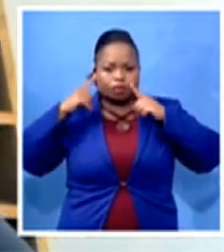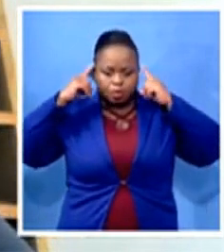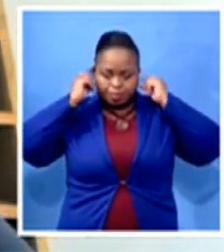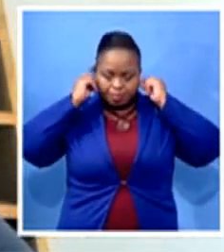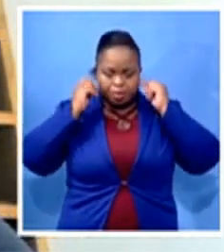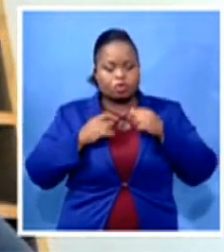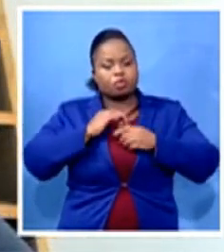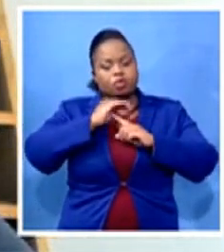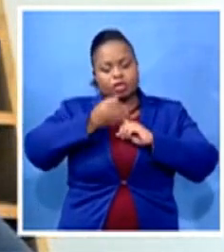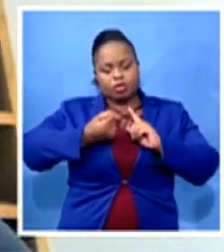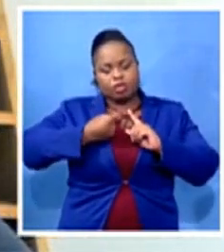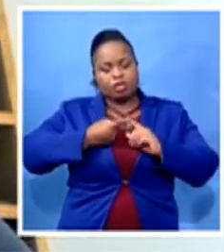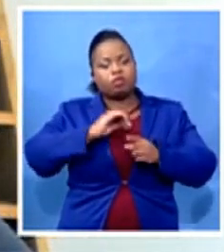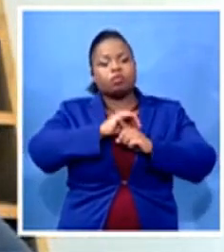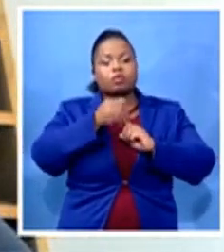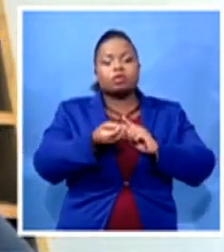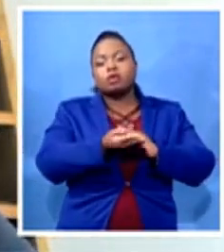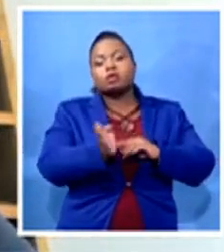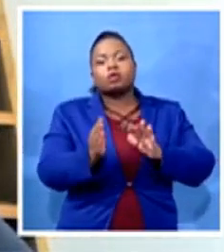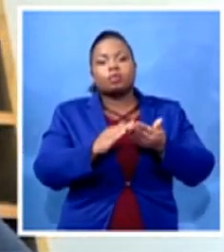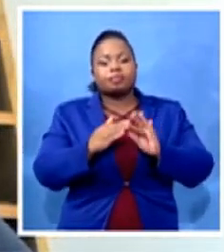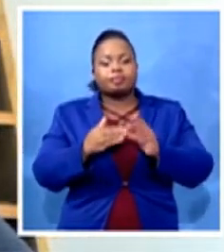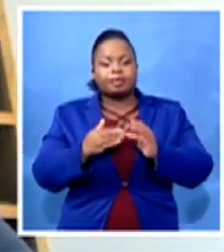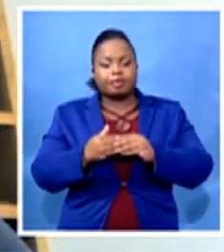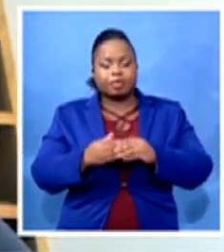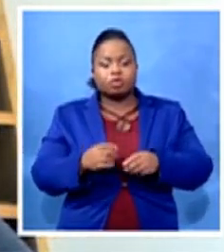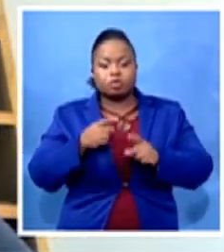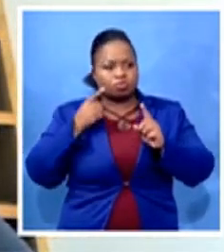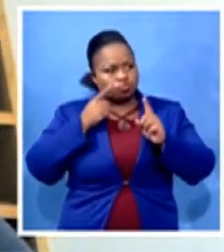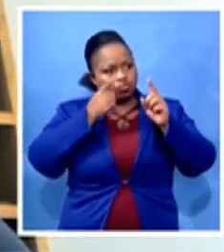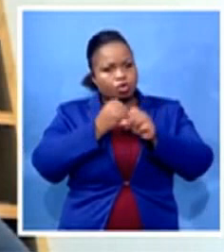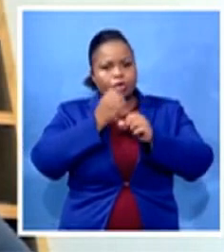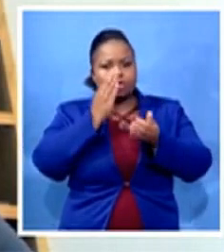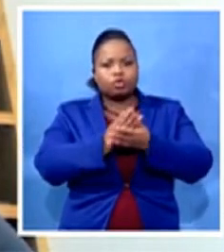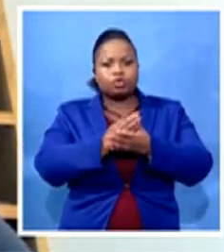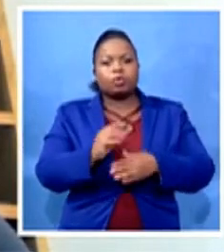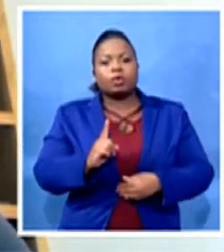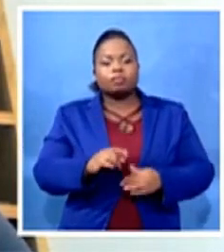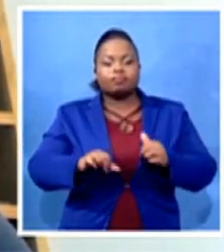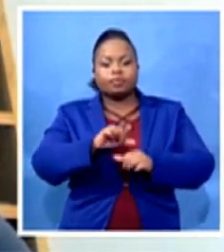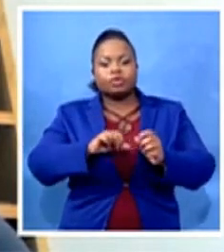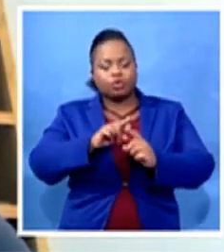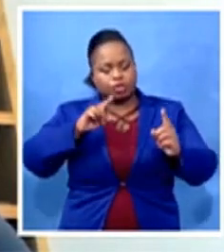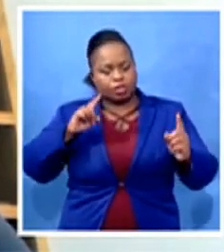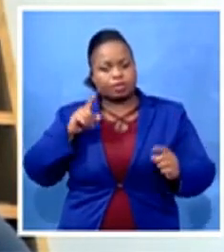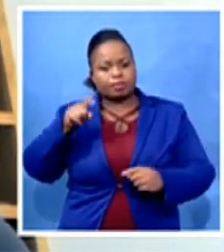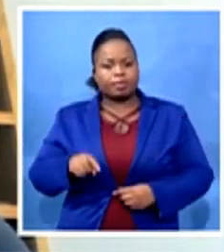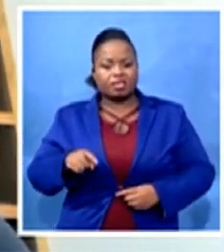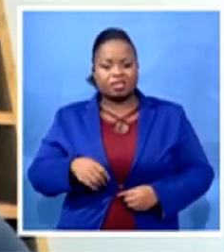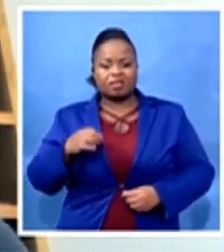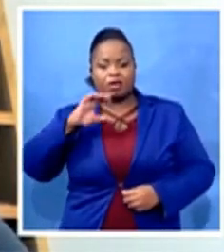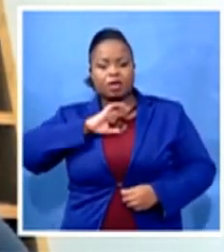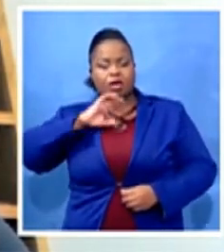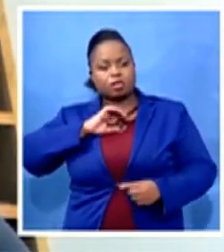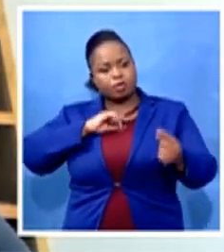that there is social distance if a customer allows us access